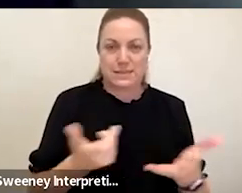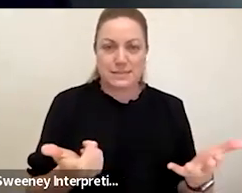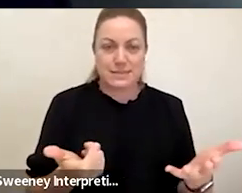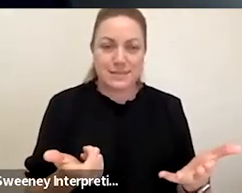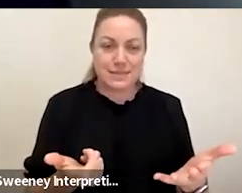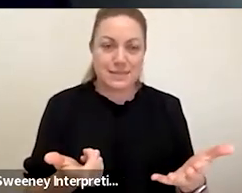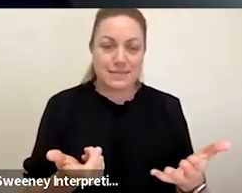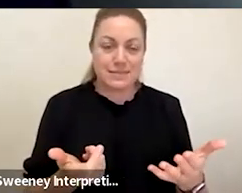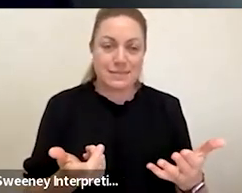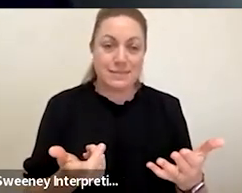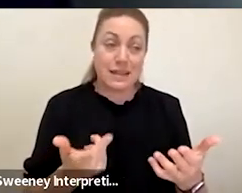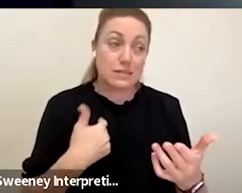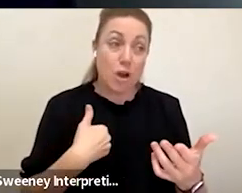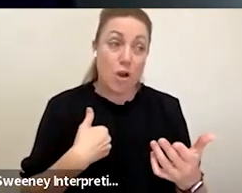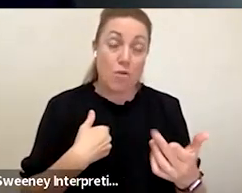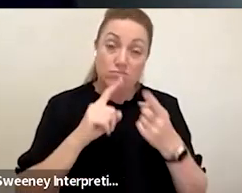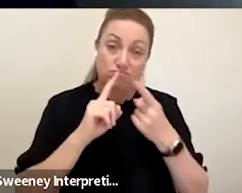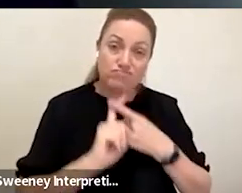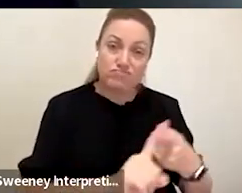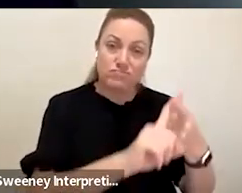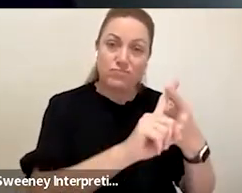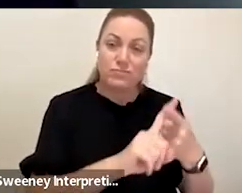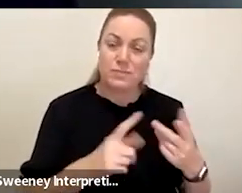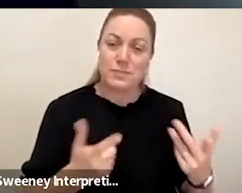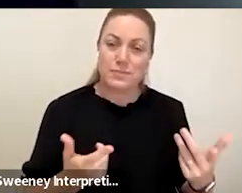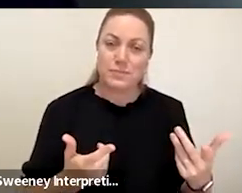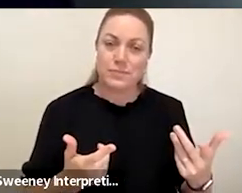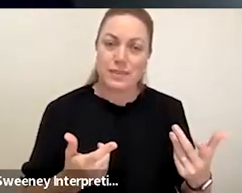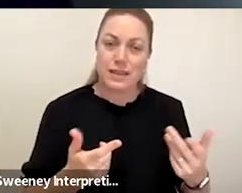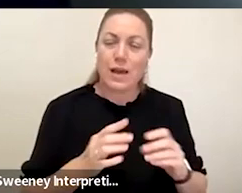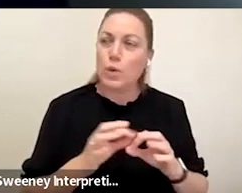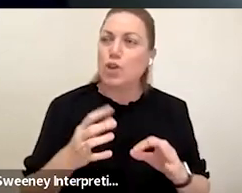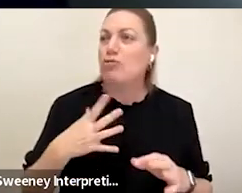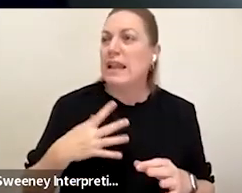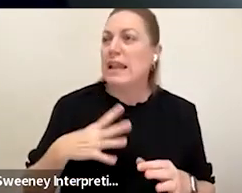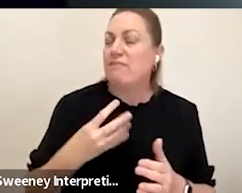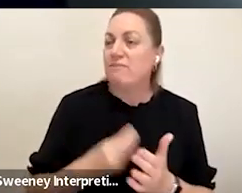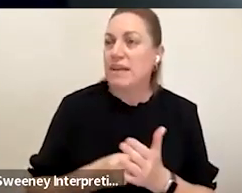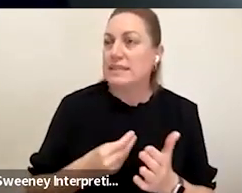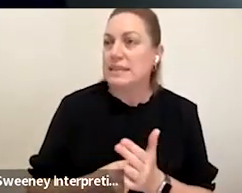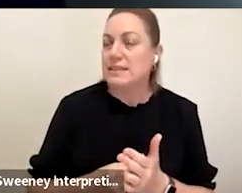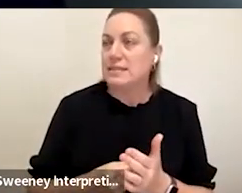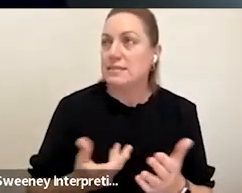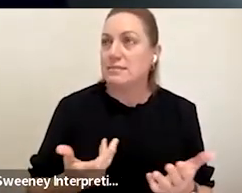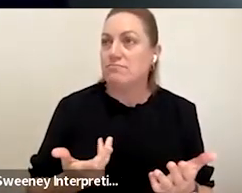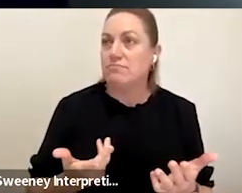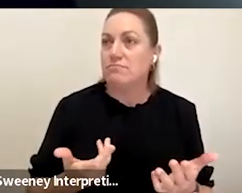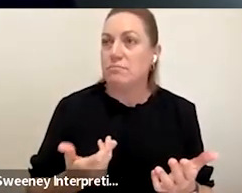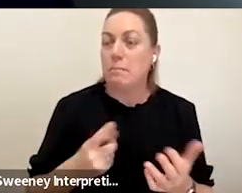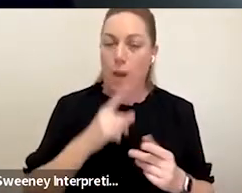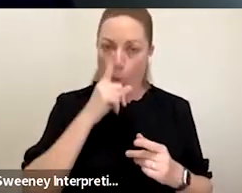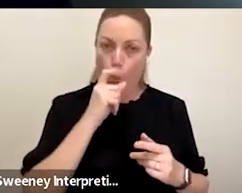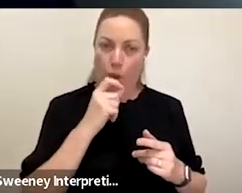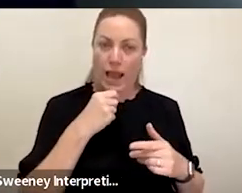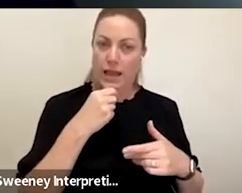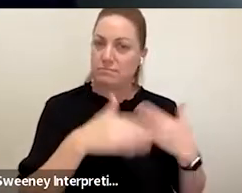we've stuck with. So it's something that we don't need funding specially for, and it's just something that we can roll forwards